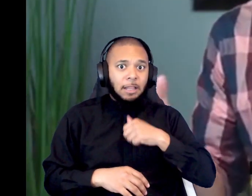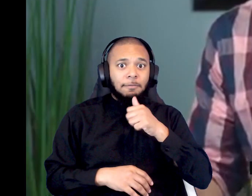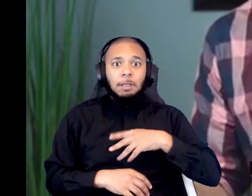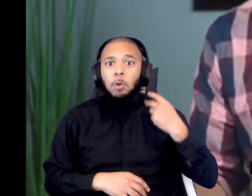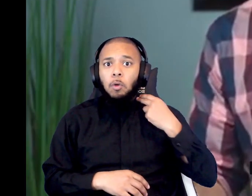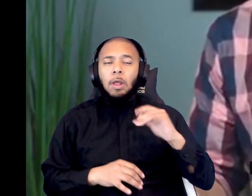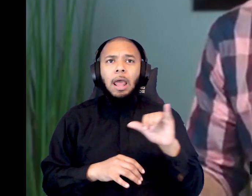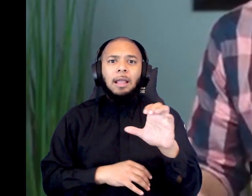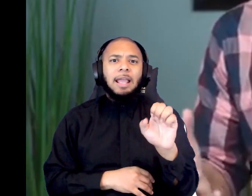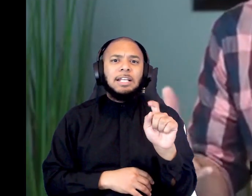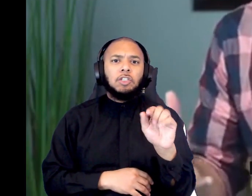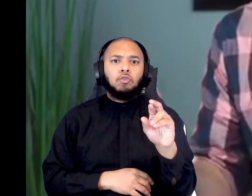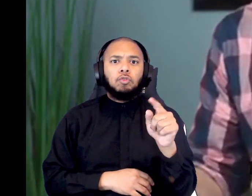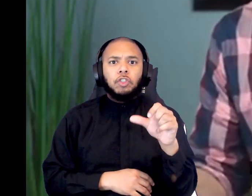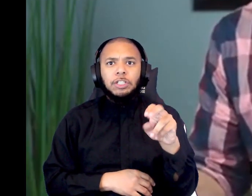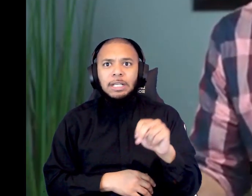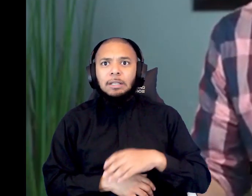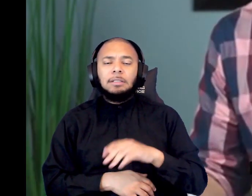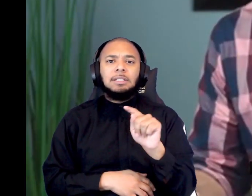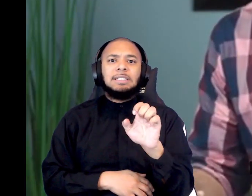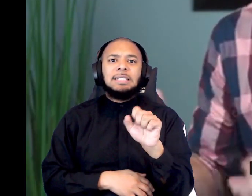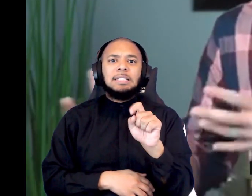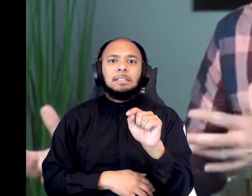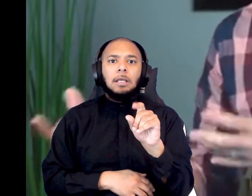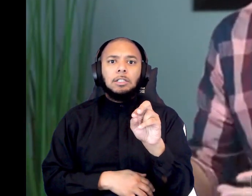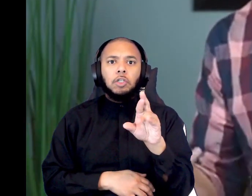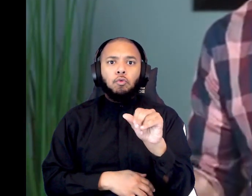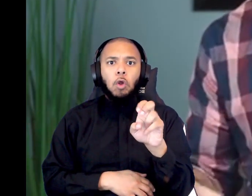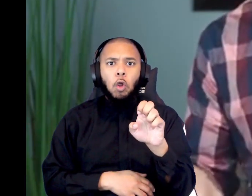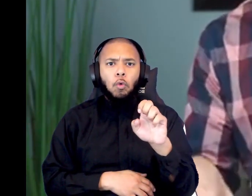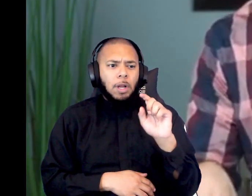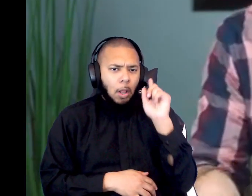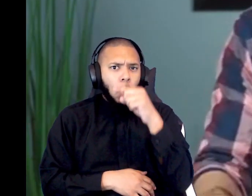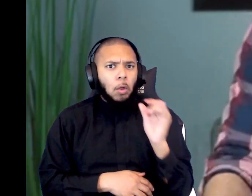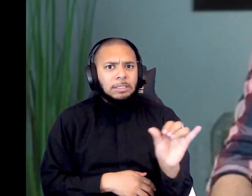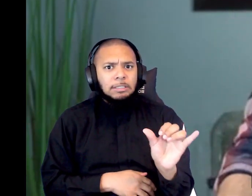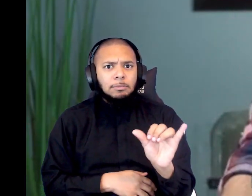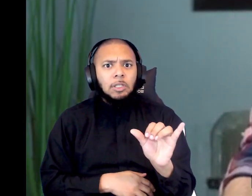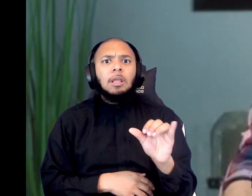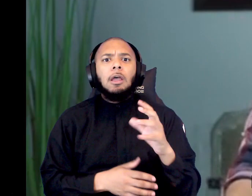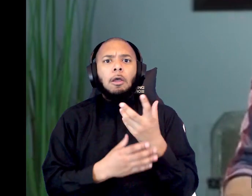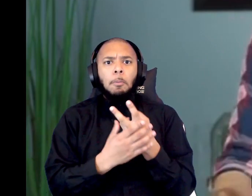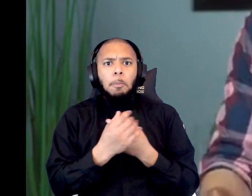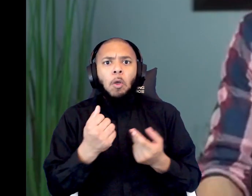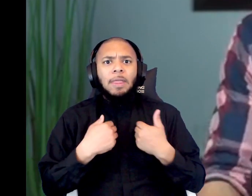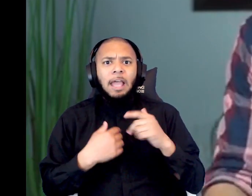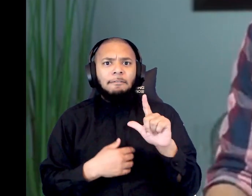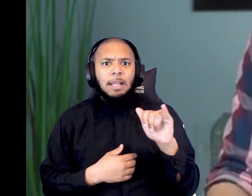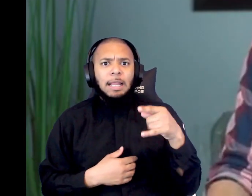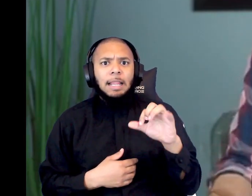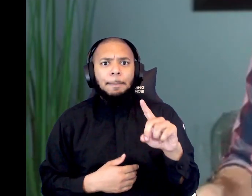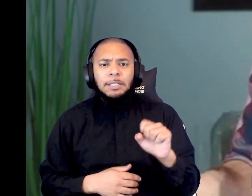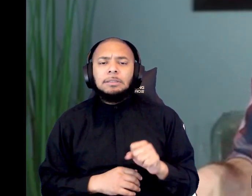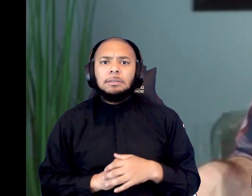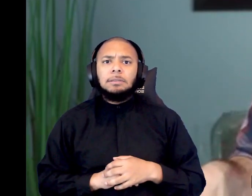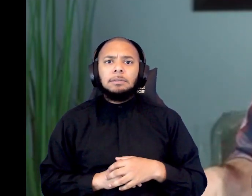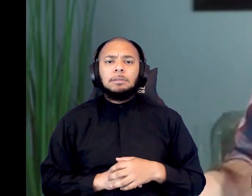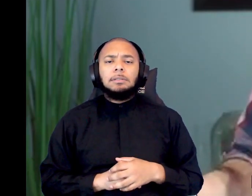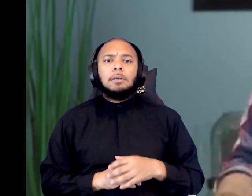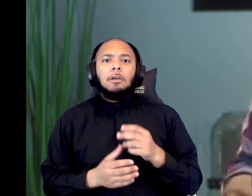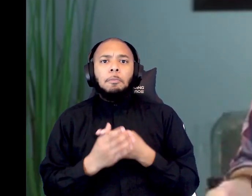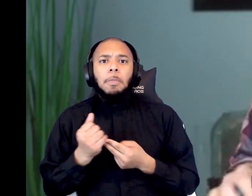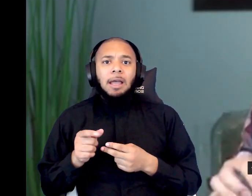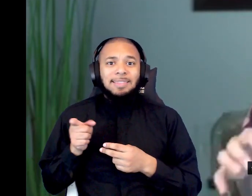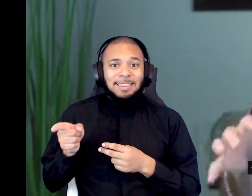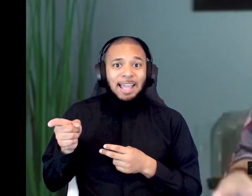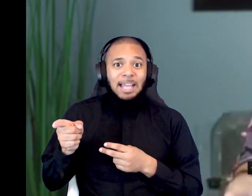like estrogen and testosterone, they're very, very similar structures, right? They're built from lipids. But including these methyl groups is going